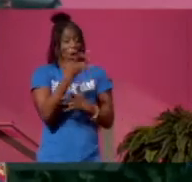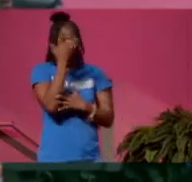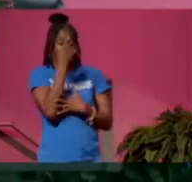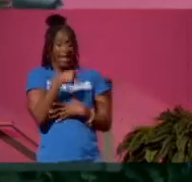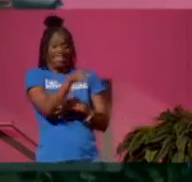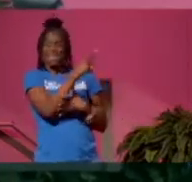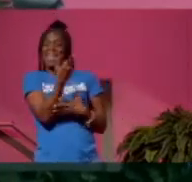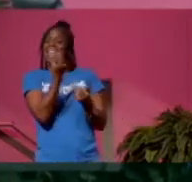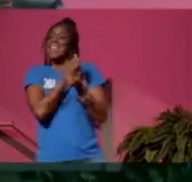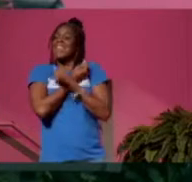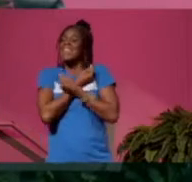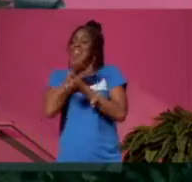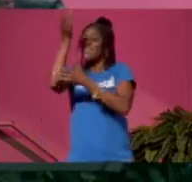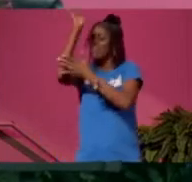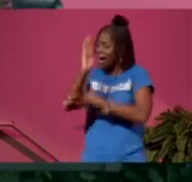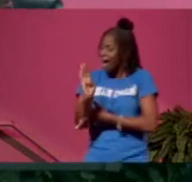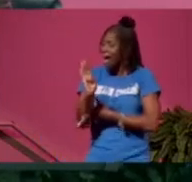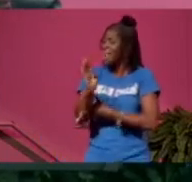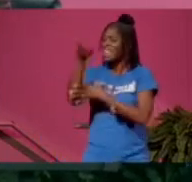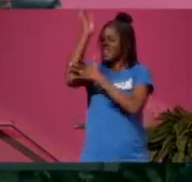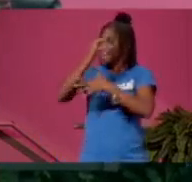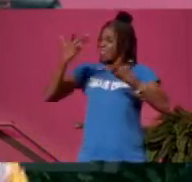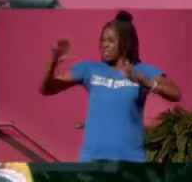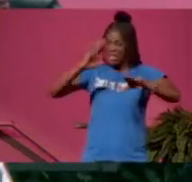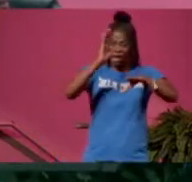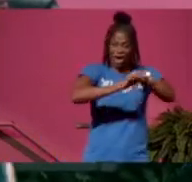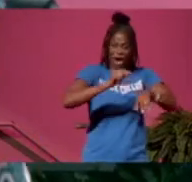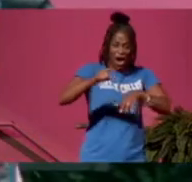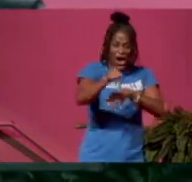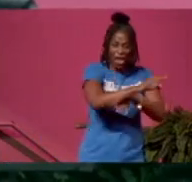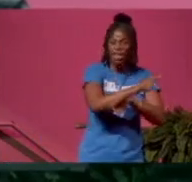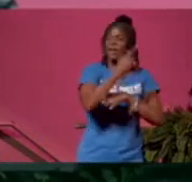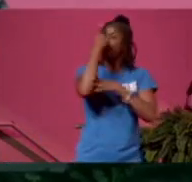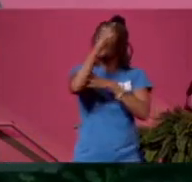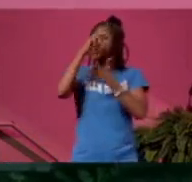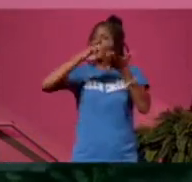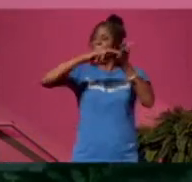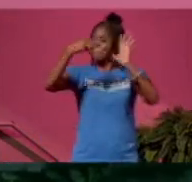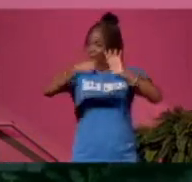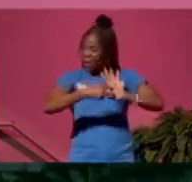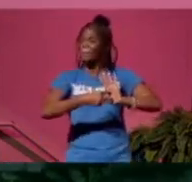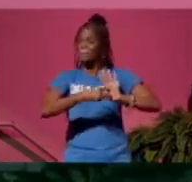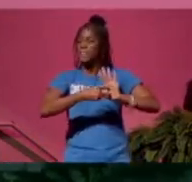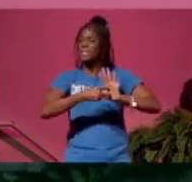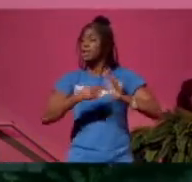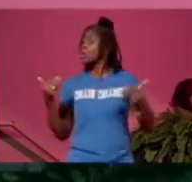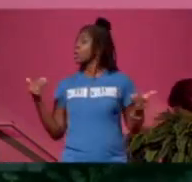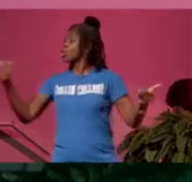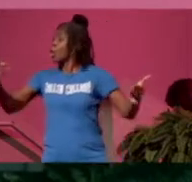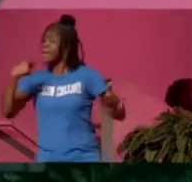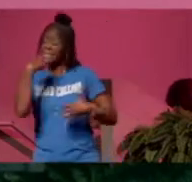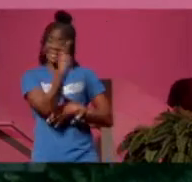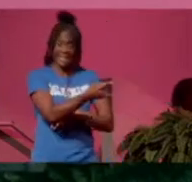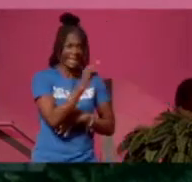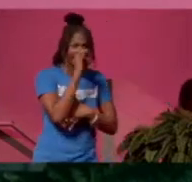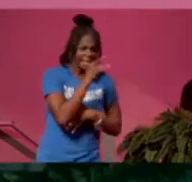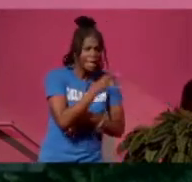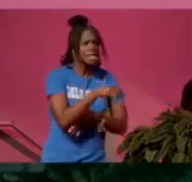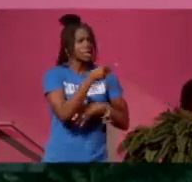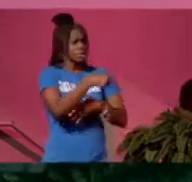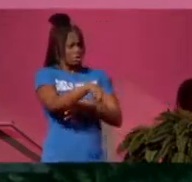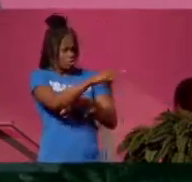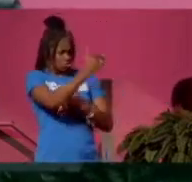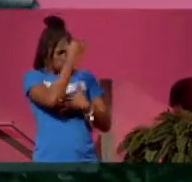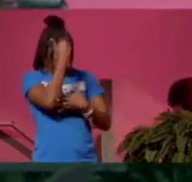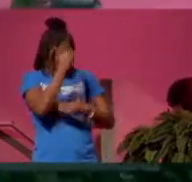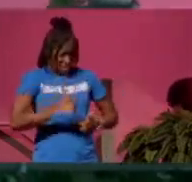the Lord and are called according to his purpose. They need to know that when life gets